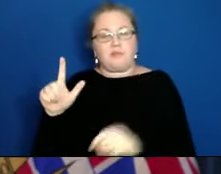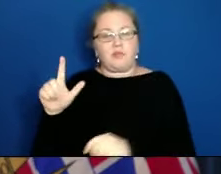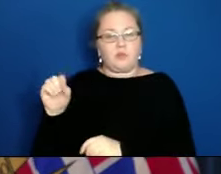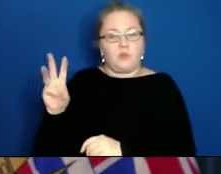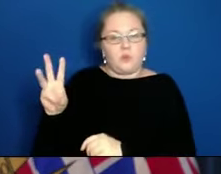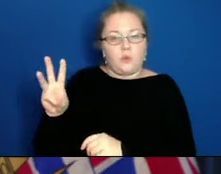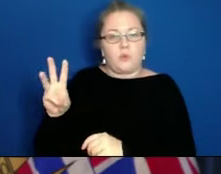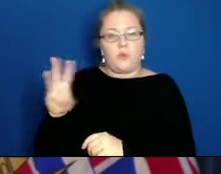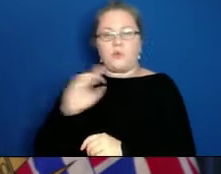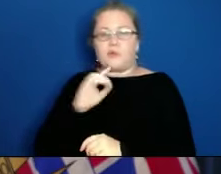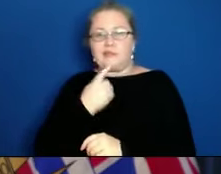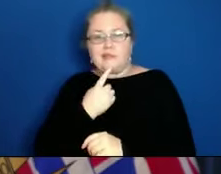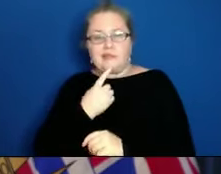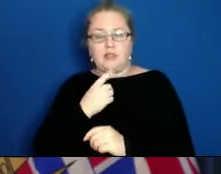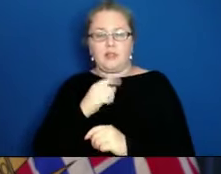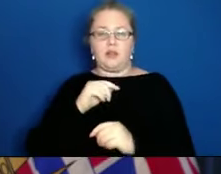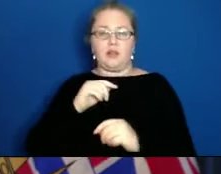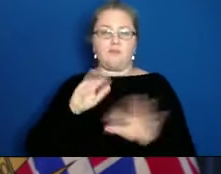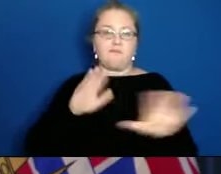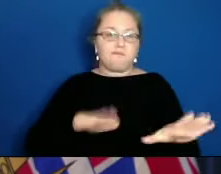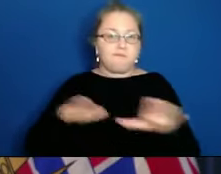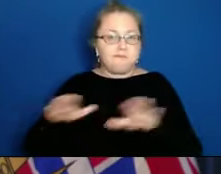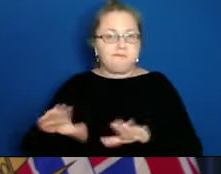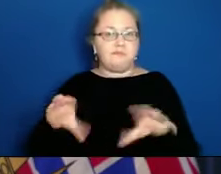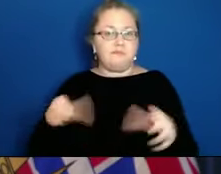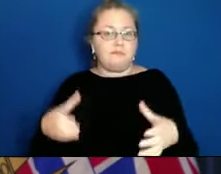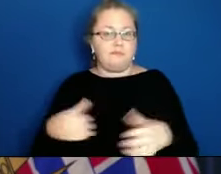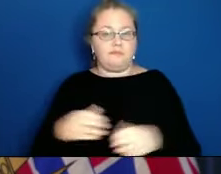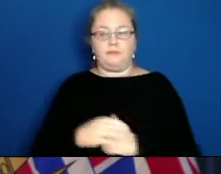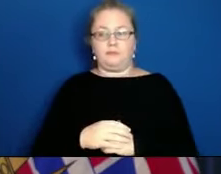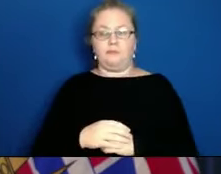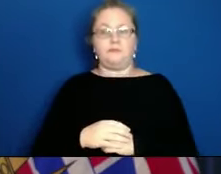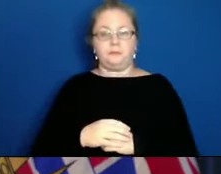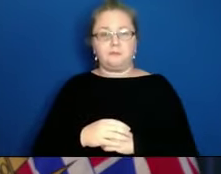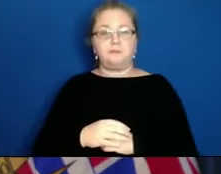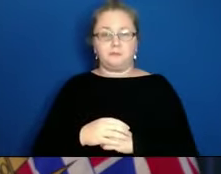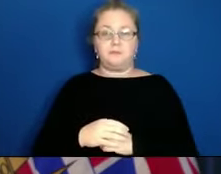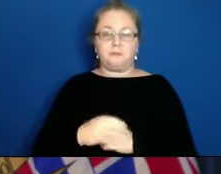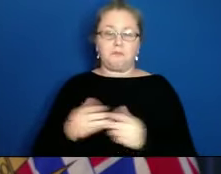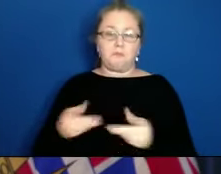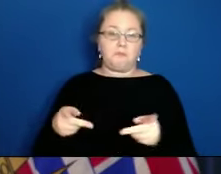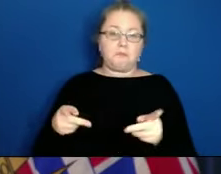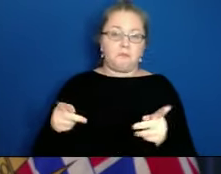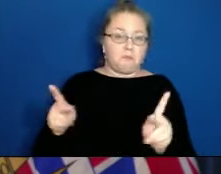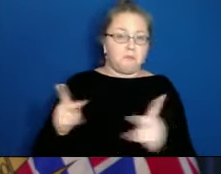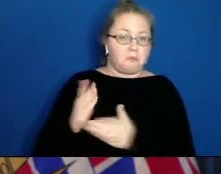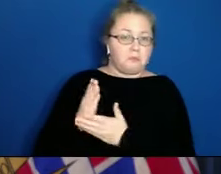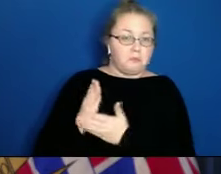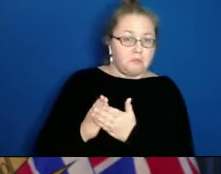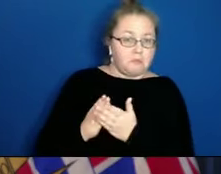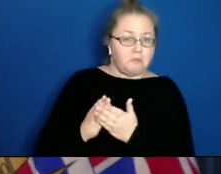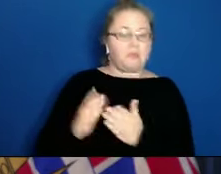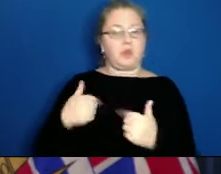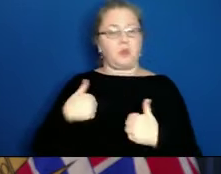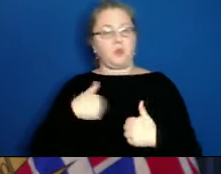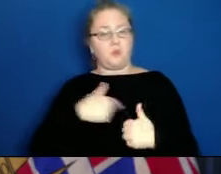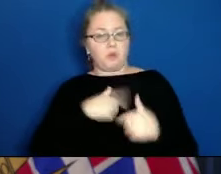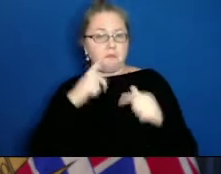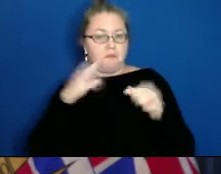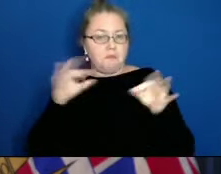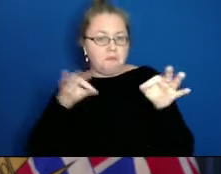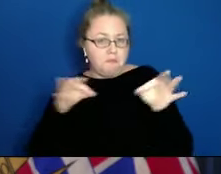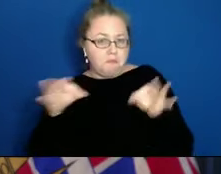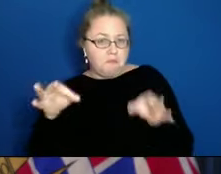lower intensity fitness classes. And we will be updating the guidance on how those can operate